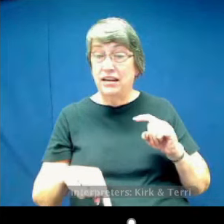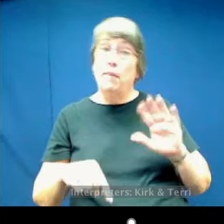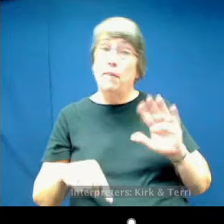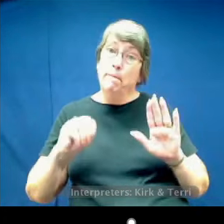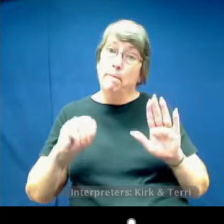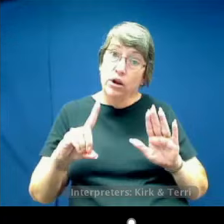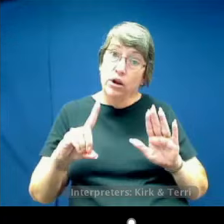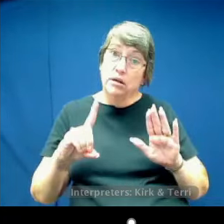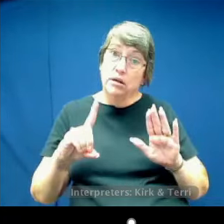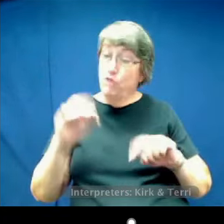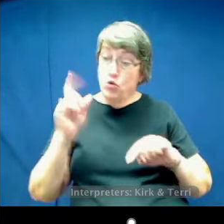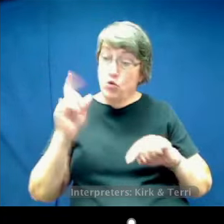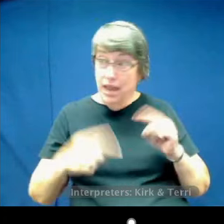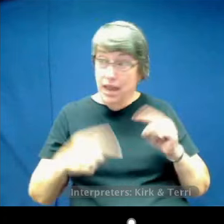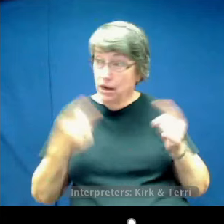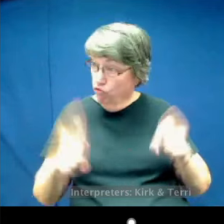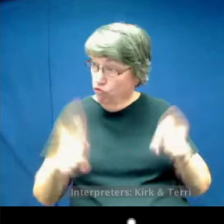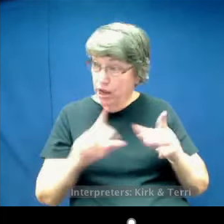So,